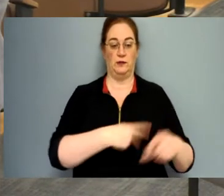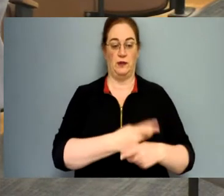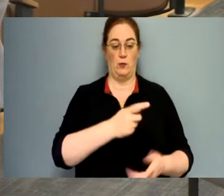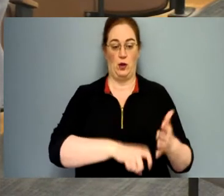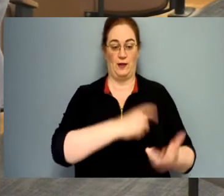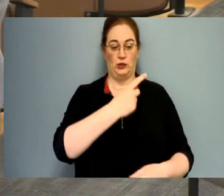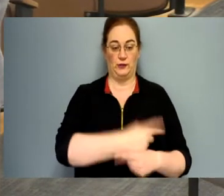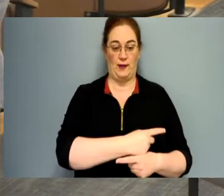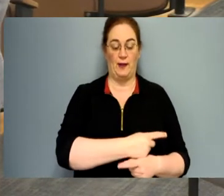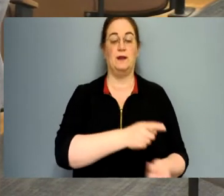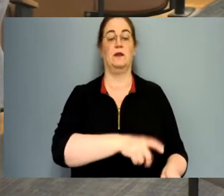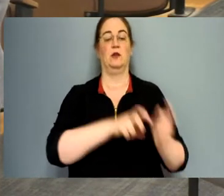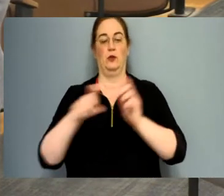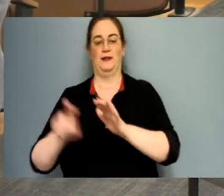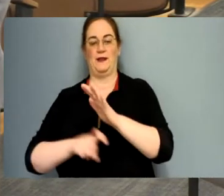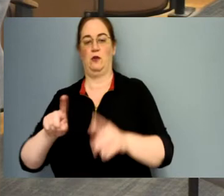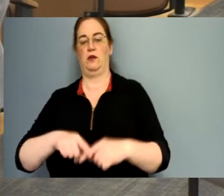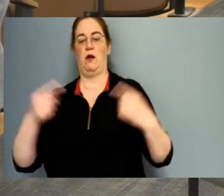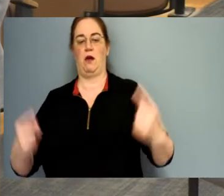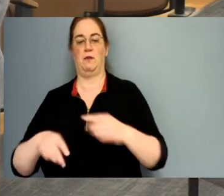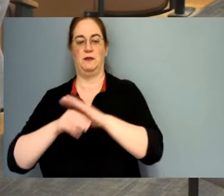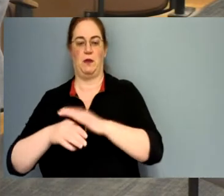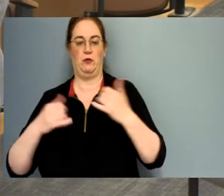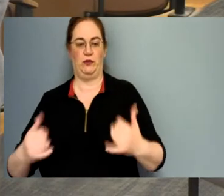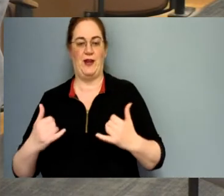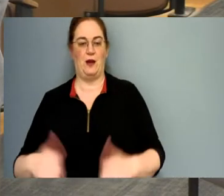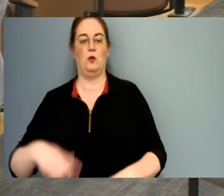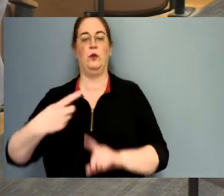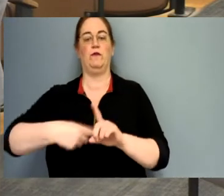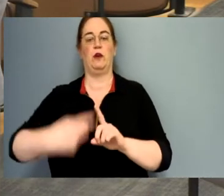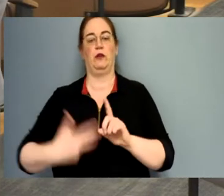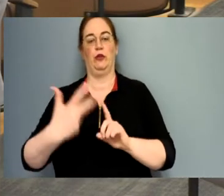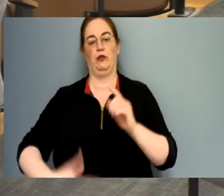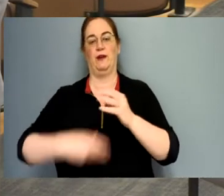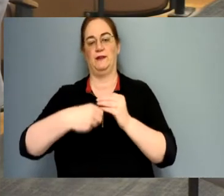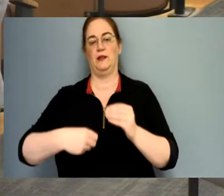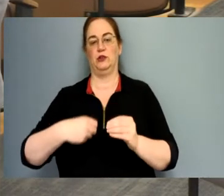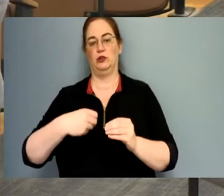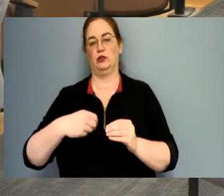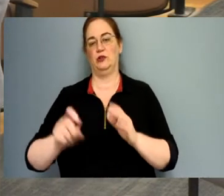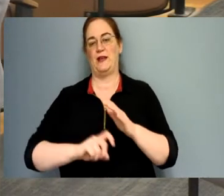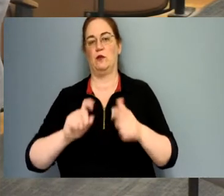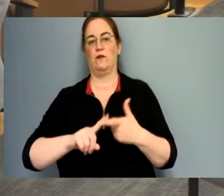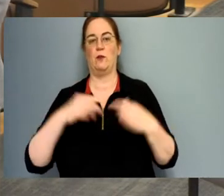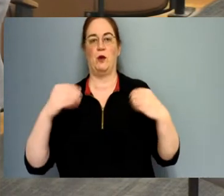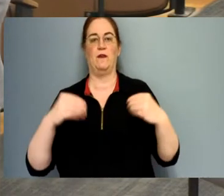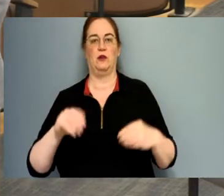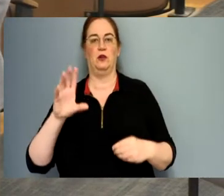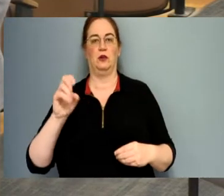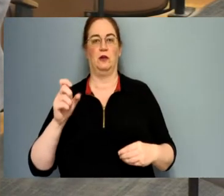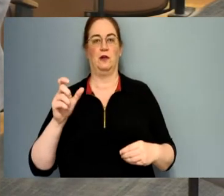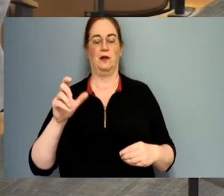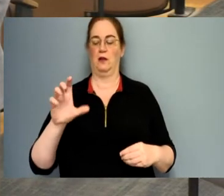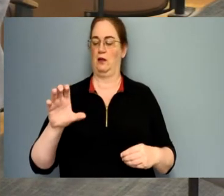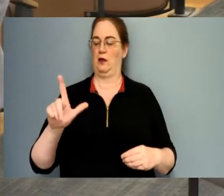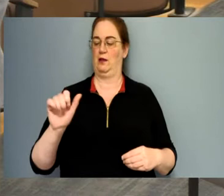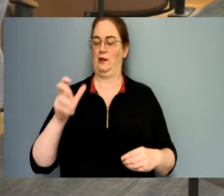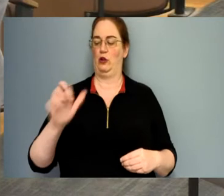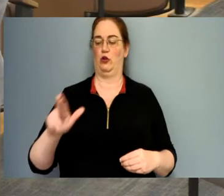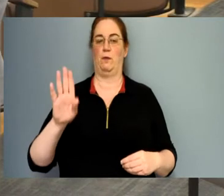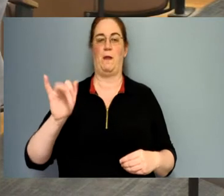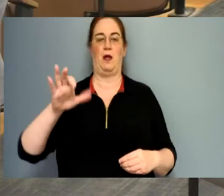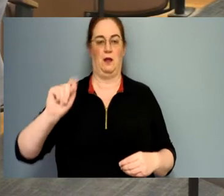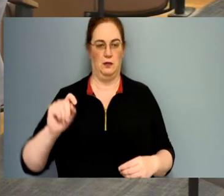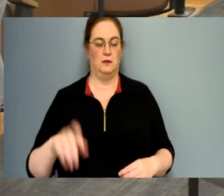day. They're being scanned on the opposite model now. We've rented three additional scanners from our vendor Clear Ballot